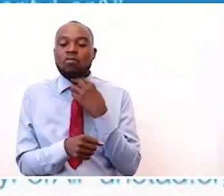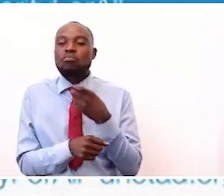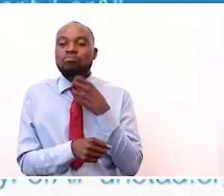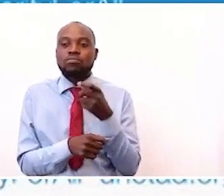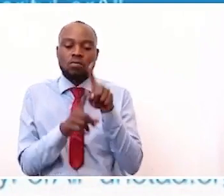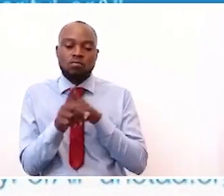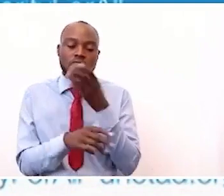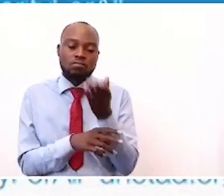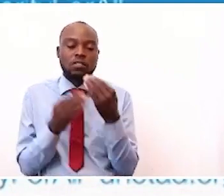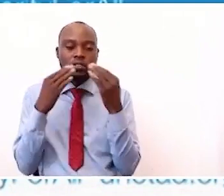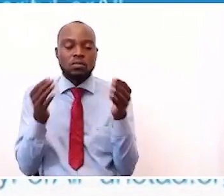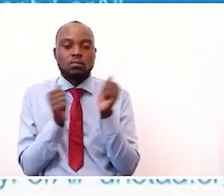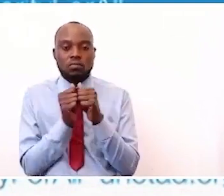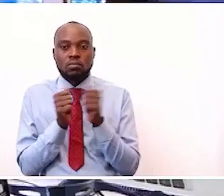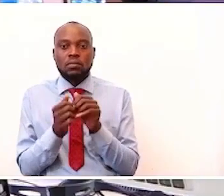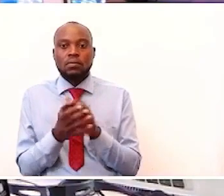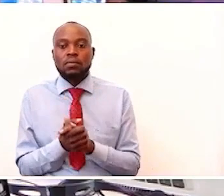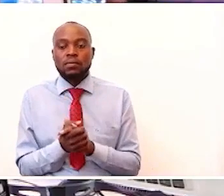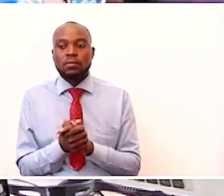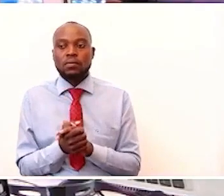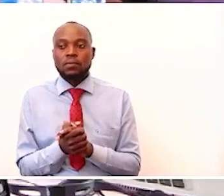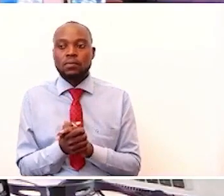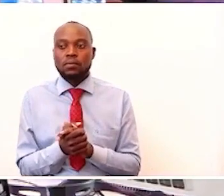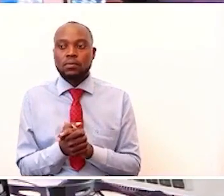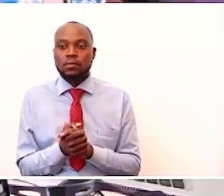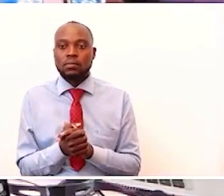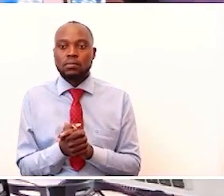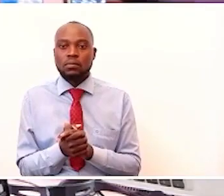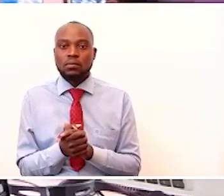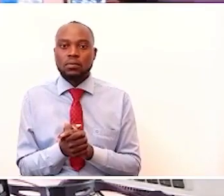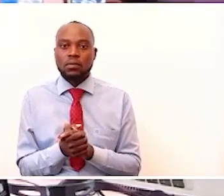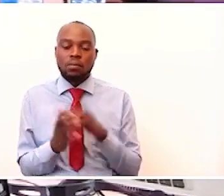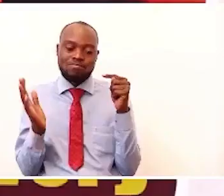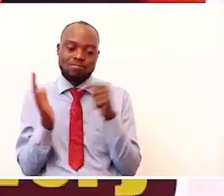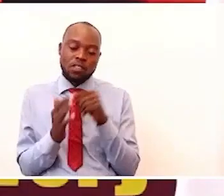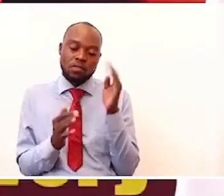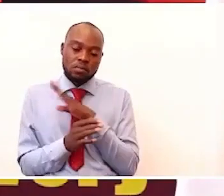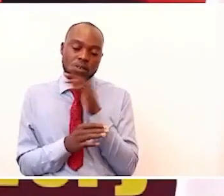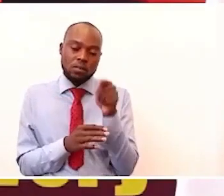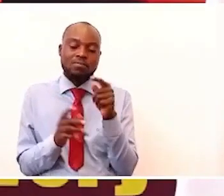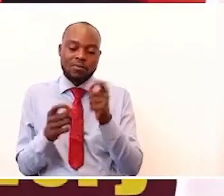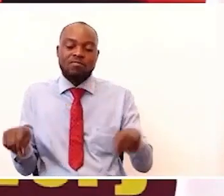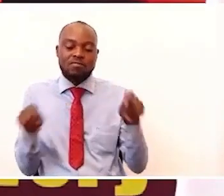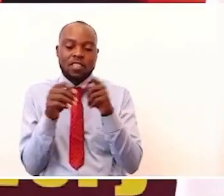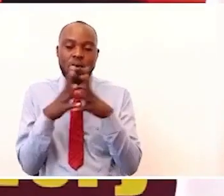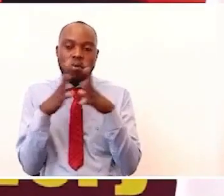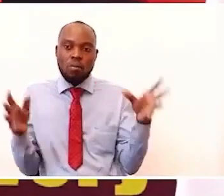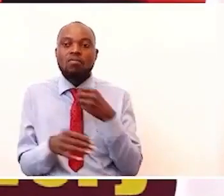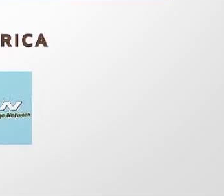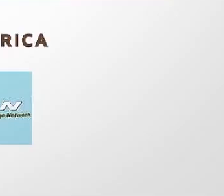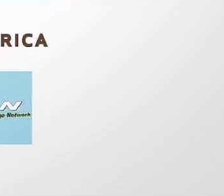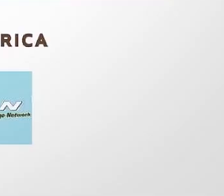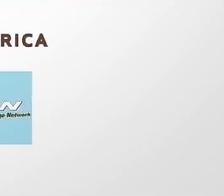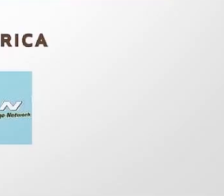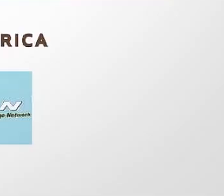strong. Thank you. Thank you. Thank you very much, Penelope. And that last point is extremely pertinent about the singularity of voice and